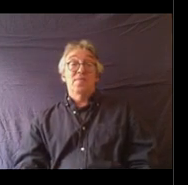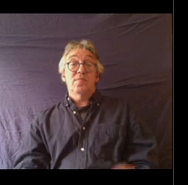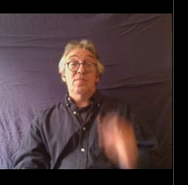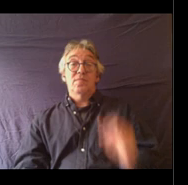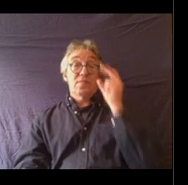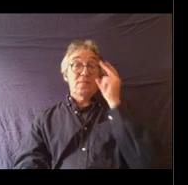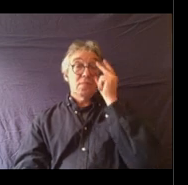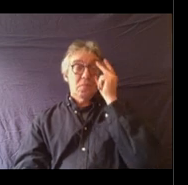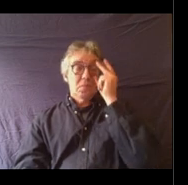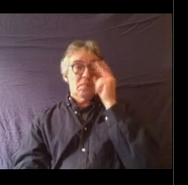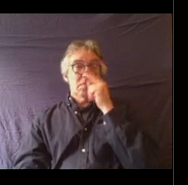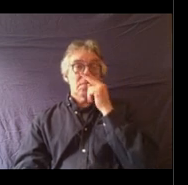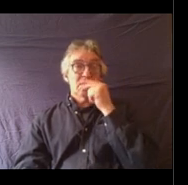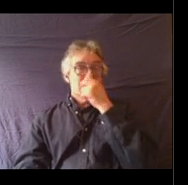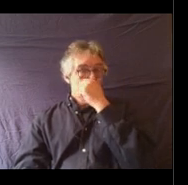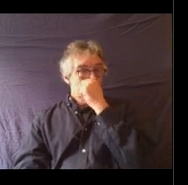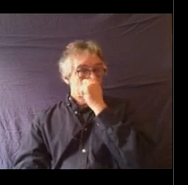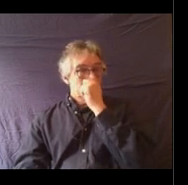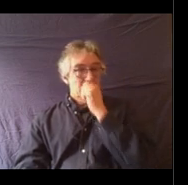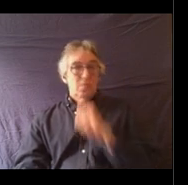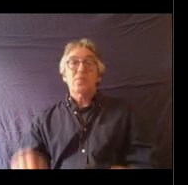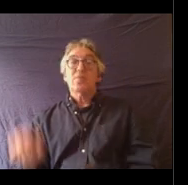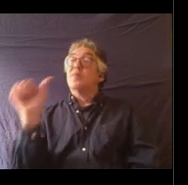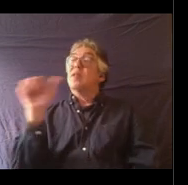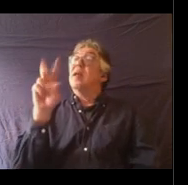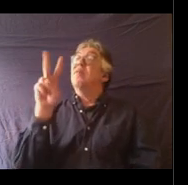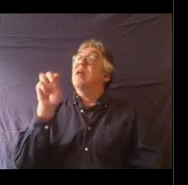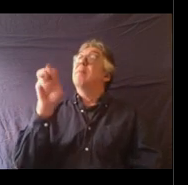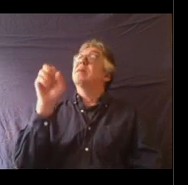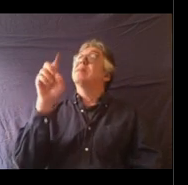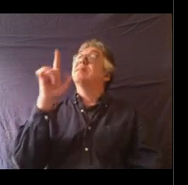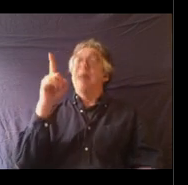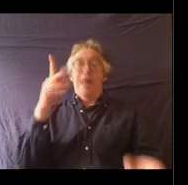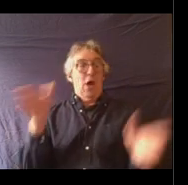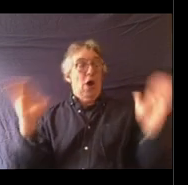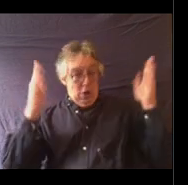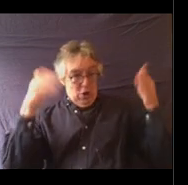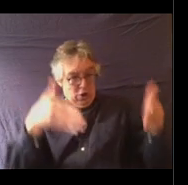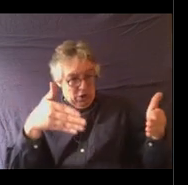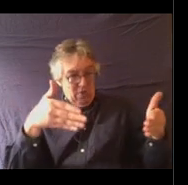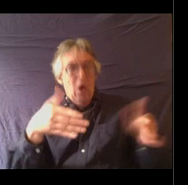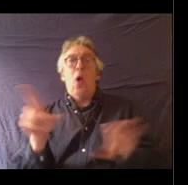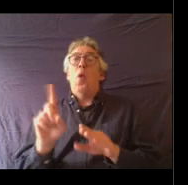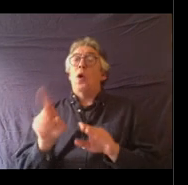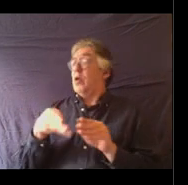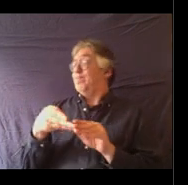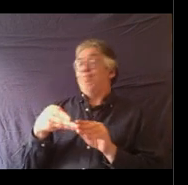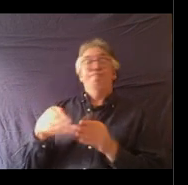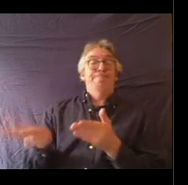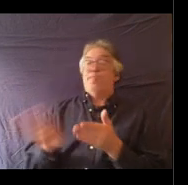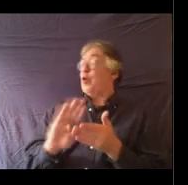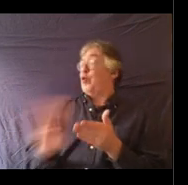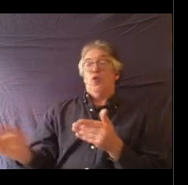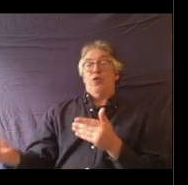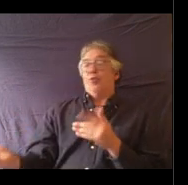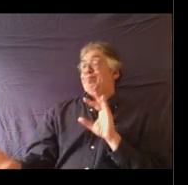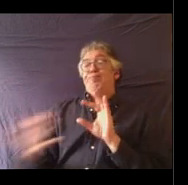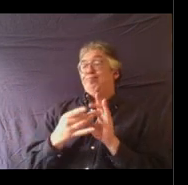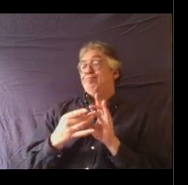I will touch upon what does the AVMSD cover and also what does not cover. So we will explain to